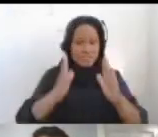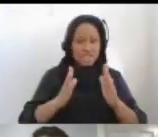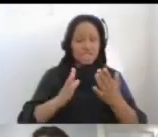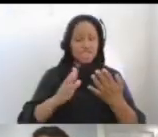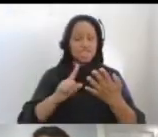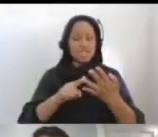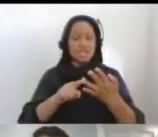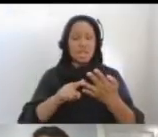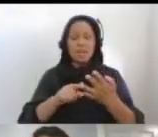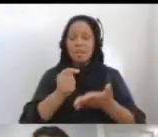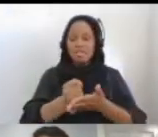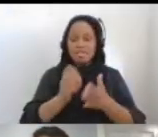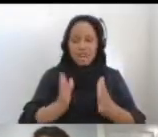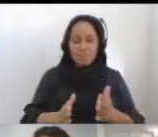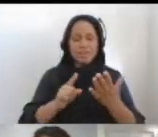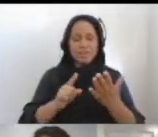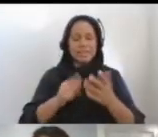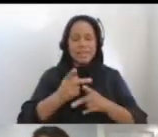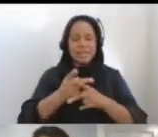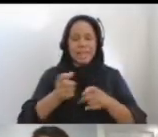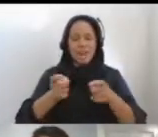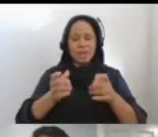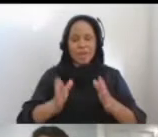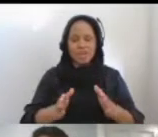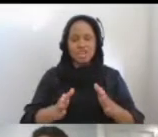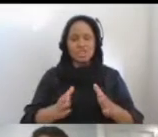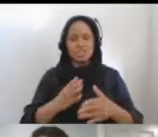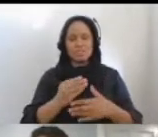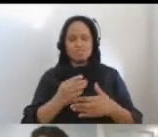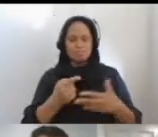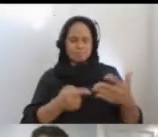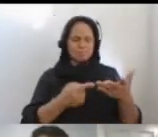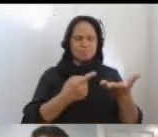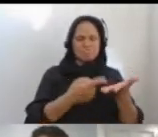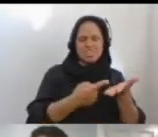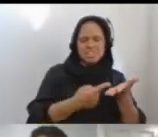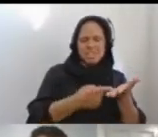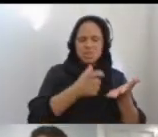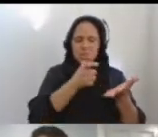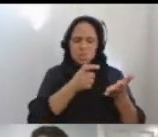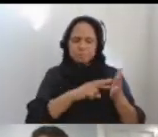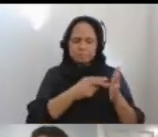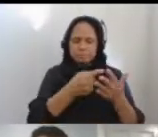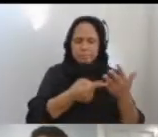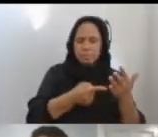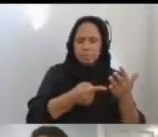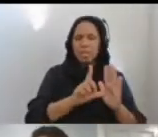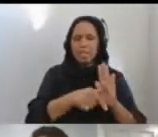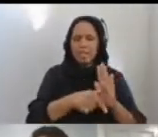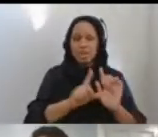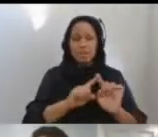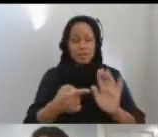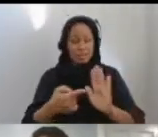their care managers, and we'll talk more about who these people are a little later. But this team